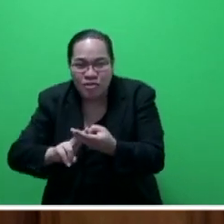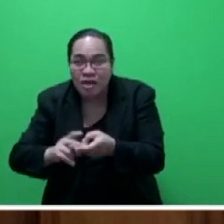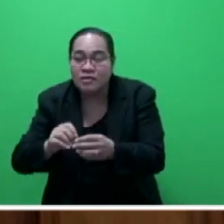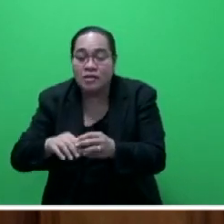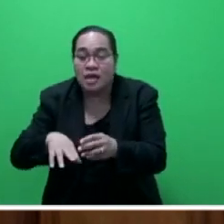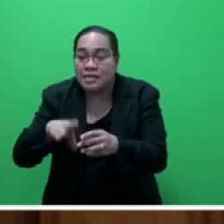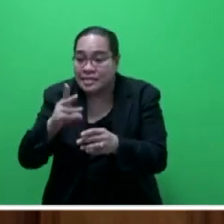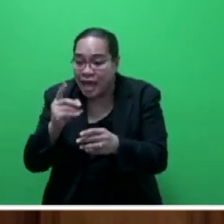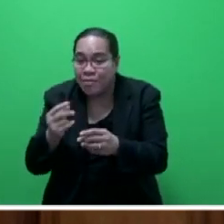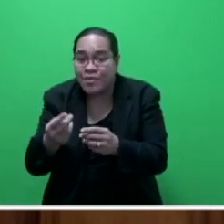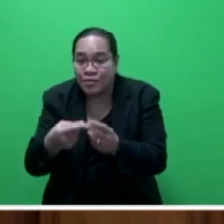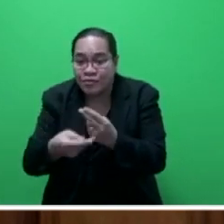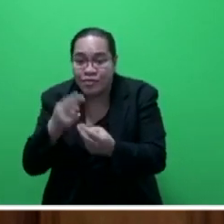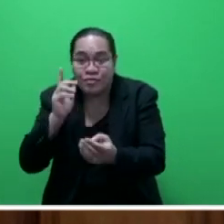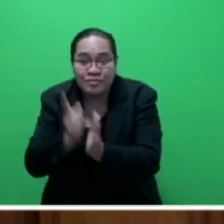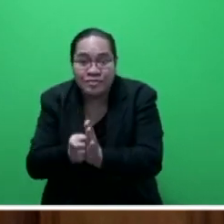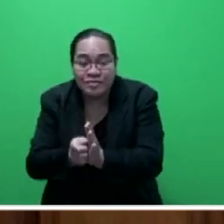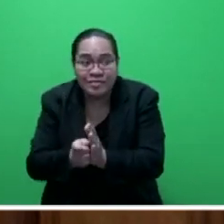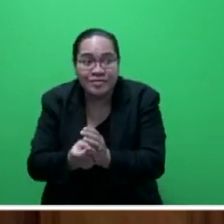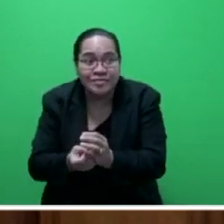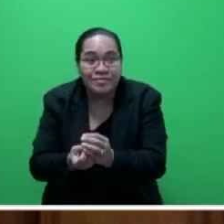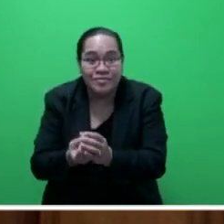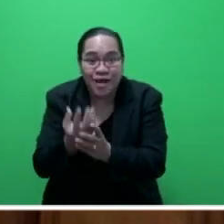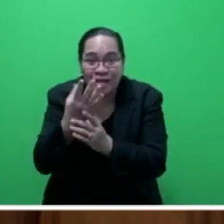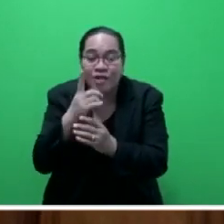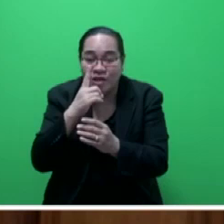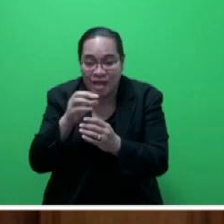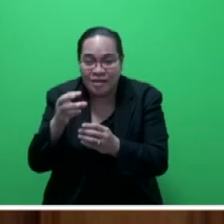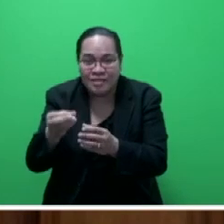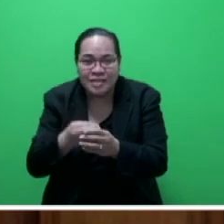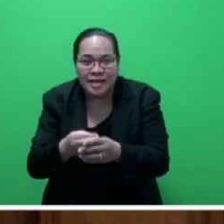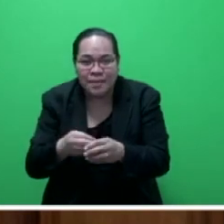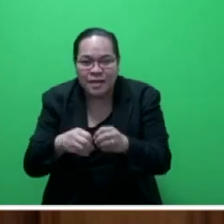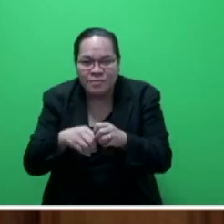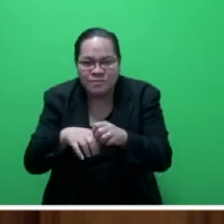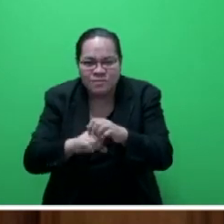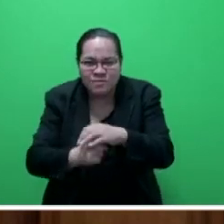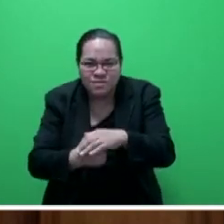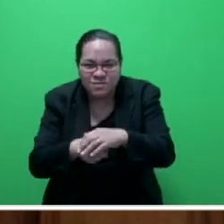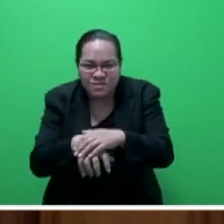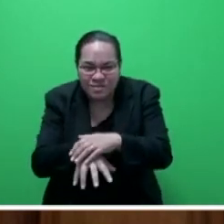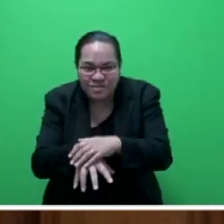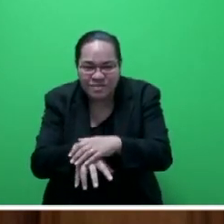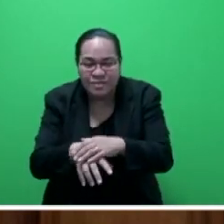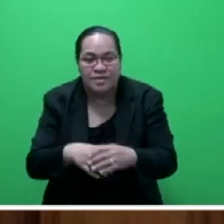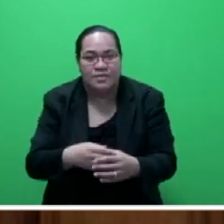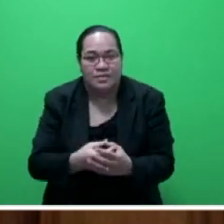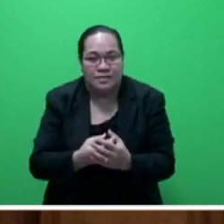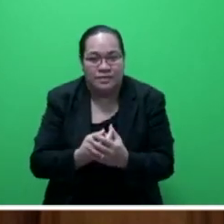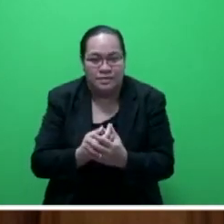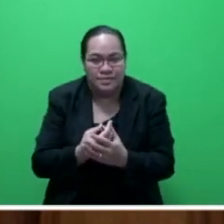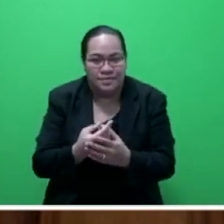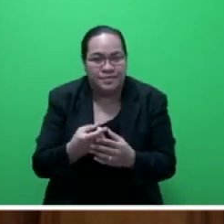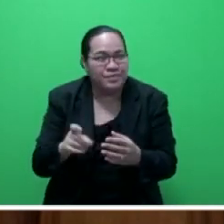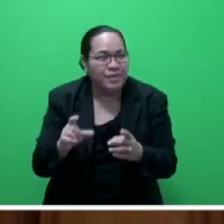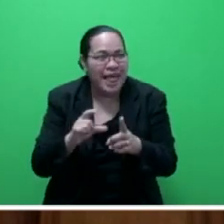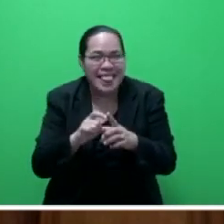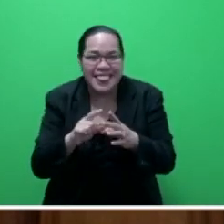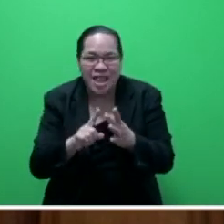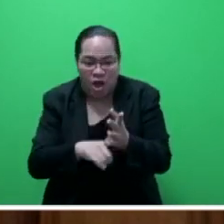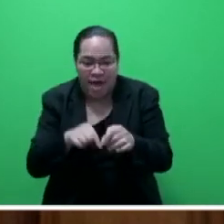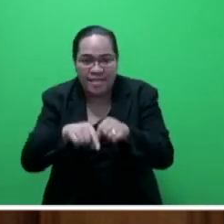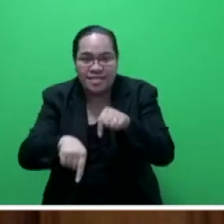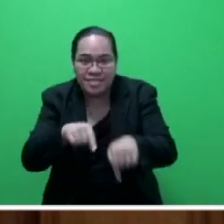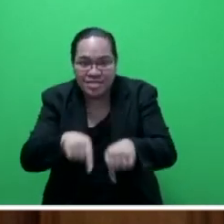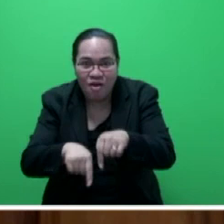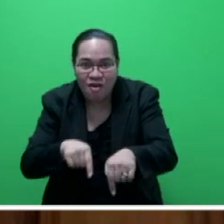time. They include sikevi, tabola, and even coastal trees like dilo and dongo, to